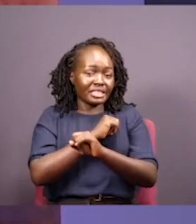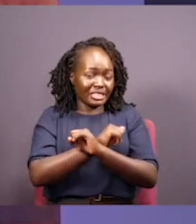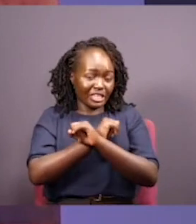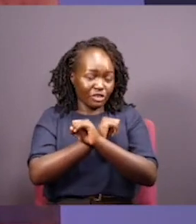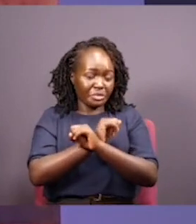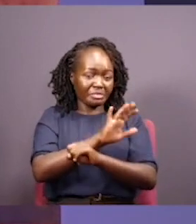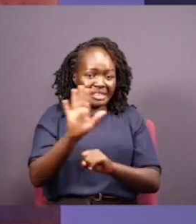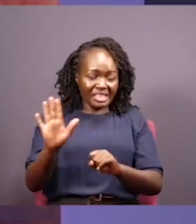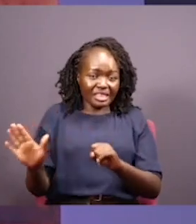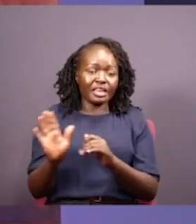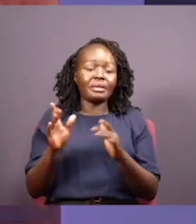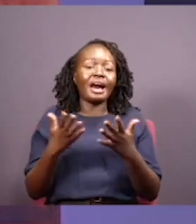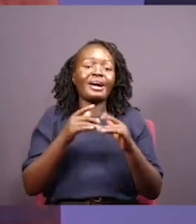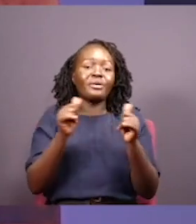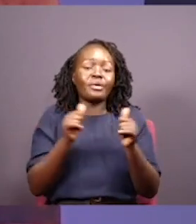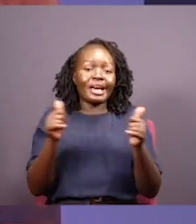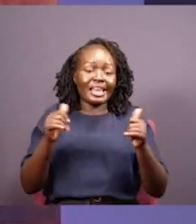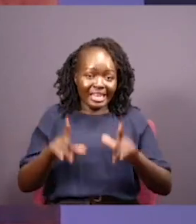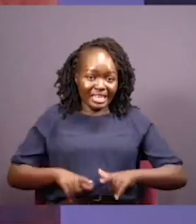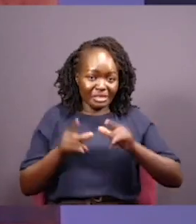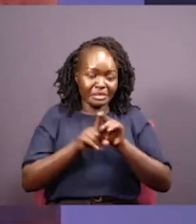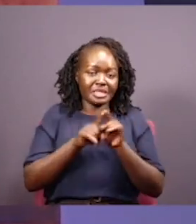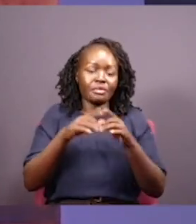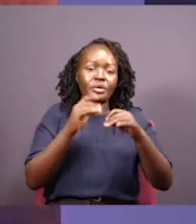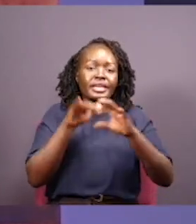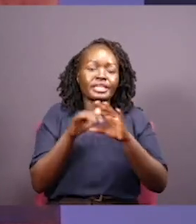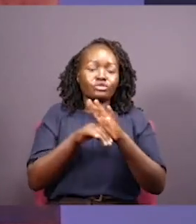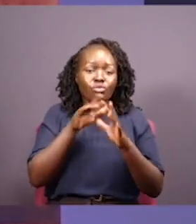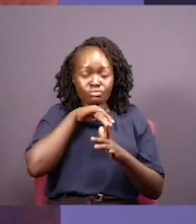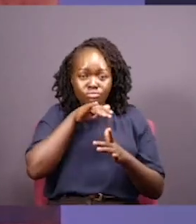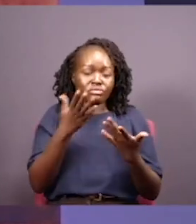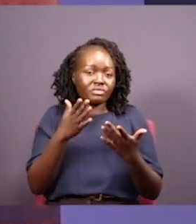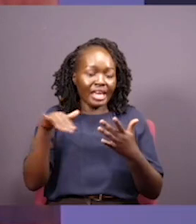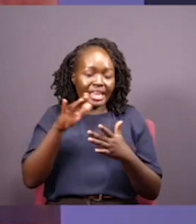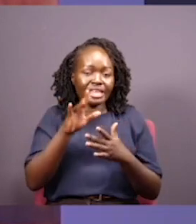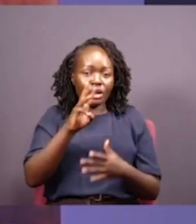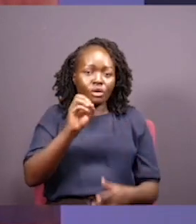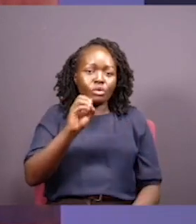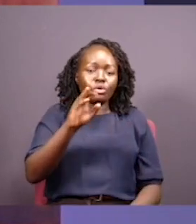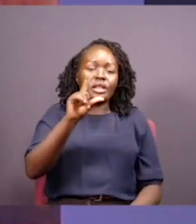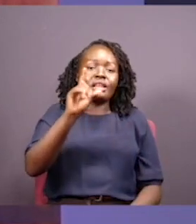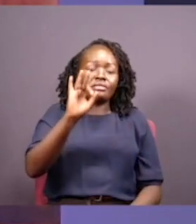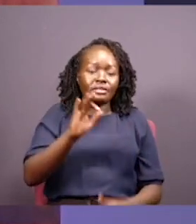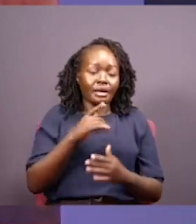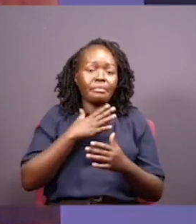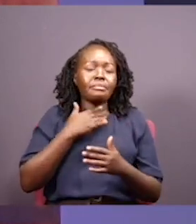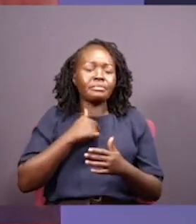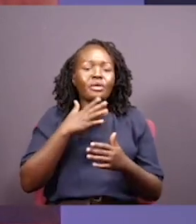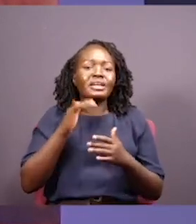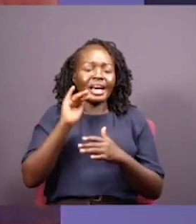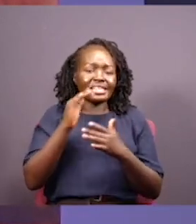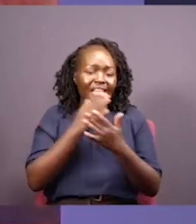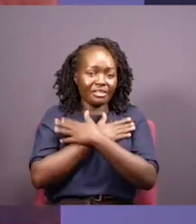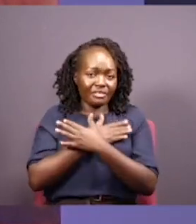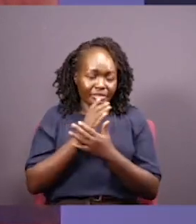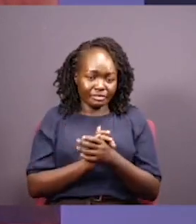would survive as they went into wolf territory. And so I decided just to ask a mutual friend, a friend that